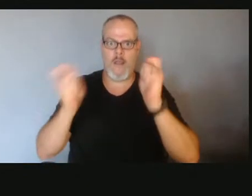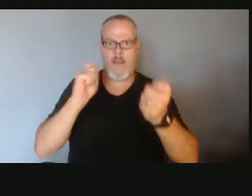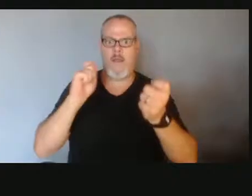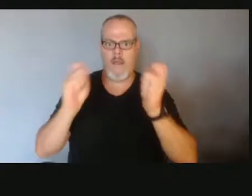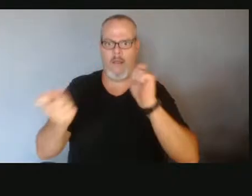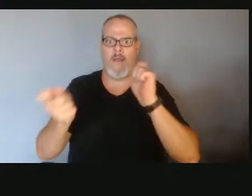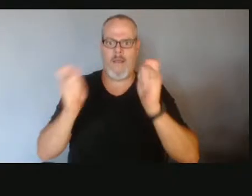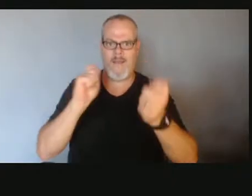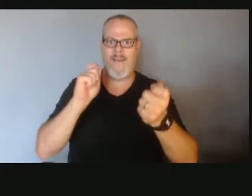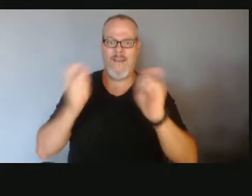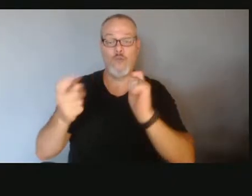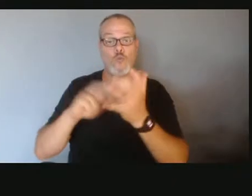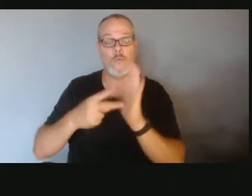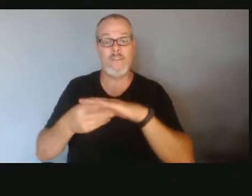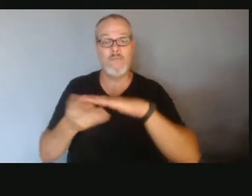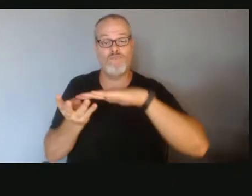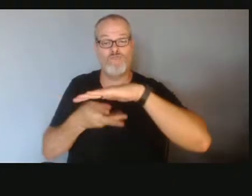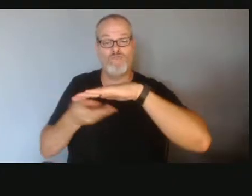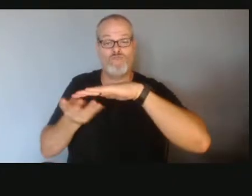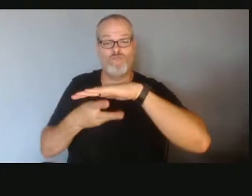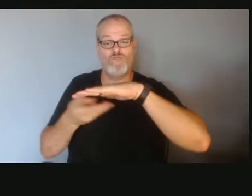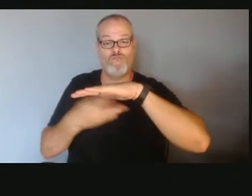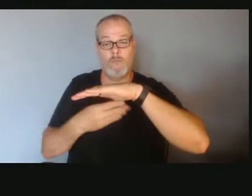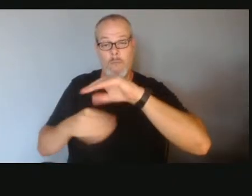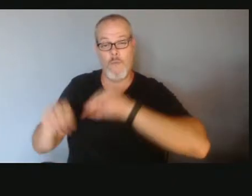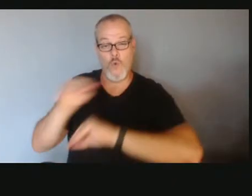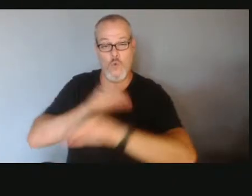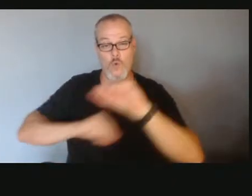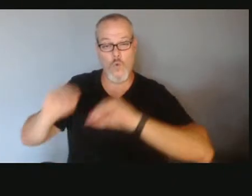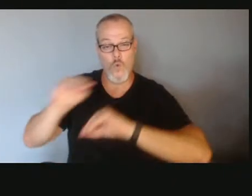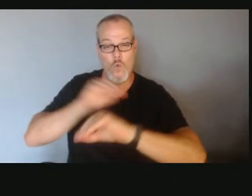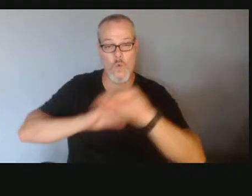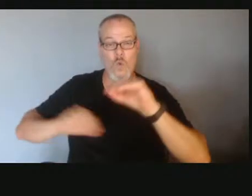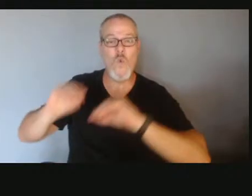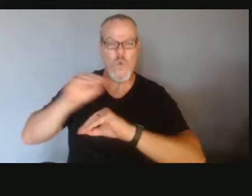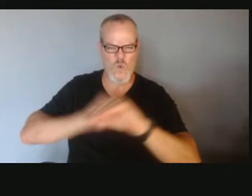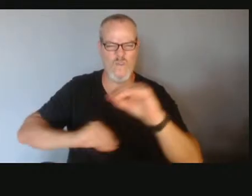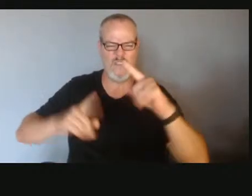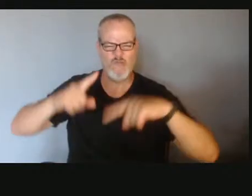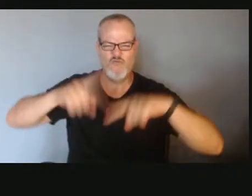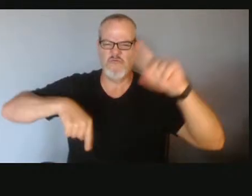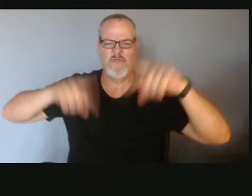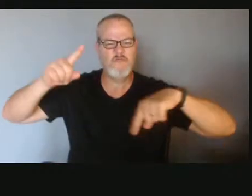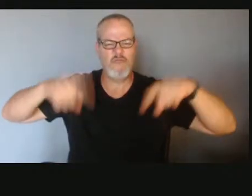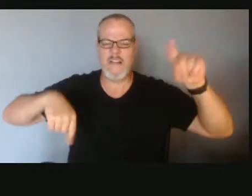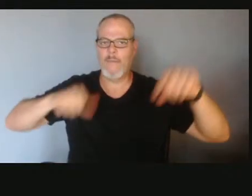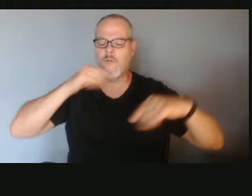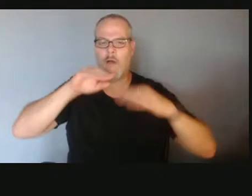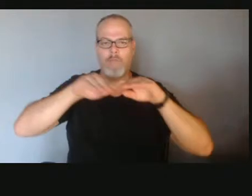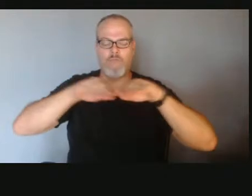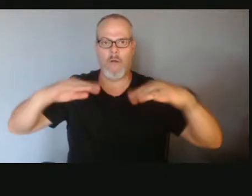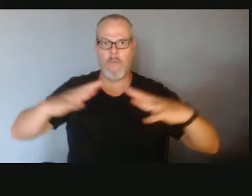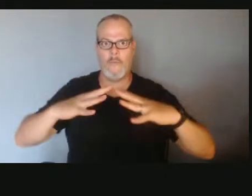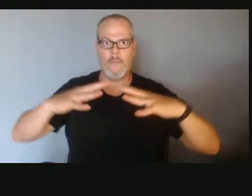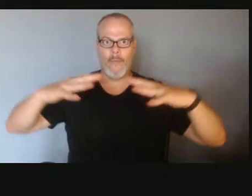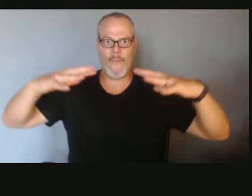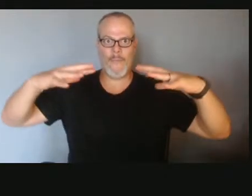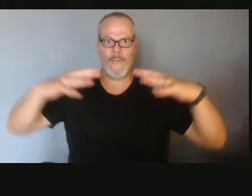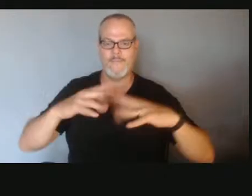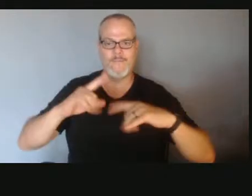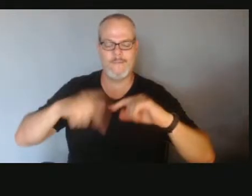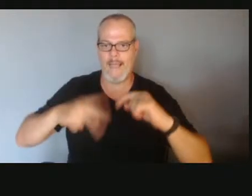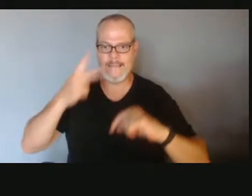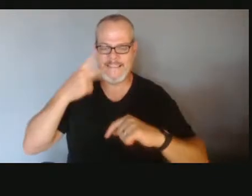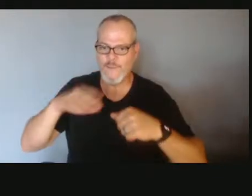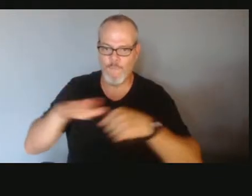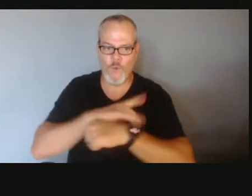lava flows moving over the surface, making very random changes from what it was before, rather than the whole ground surface rising coherently all together as a unit,